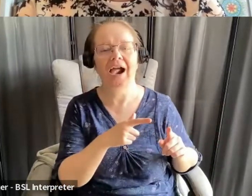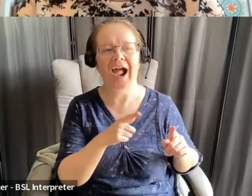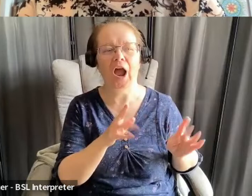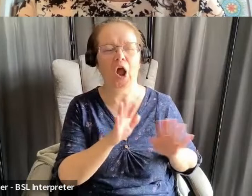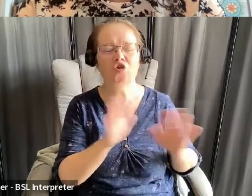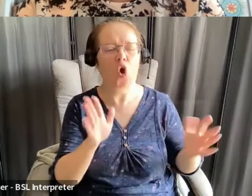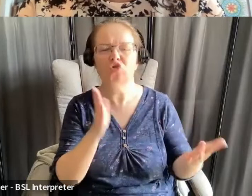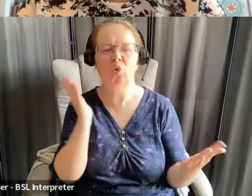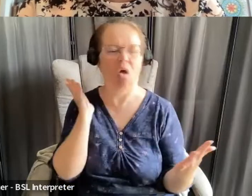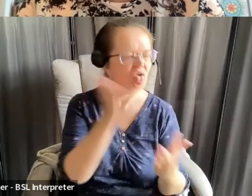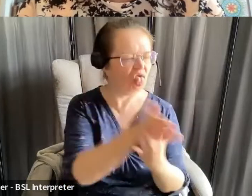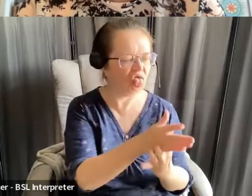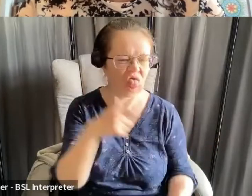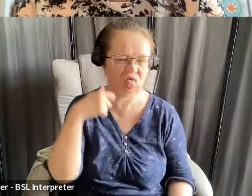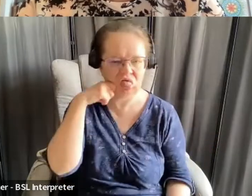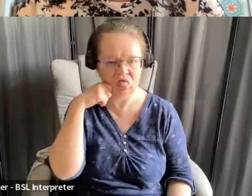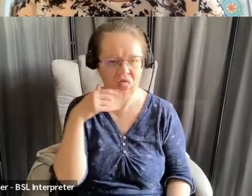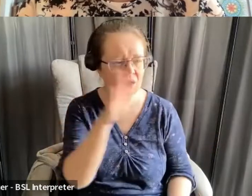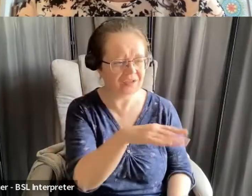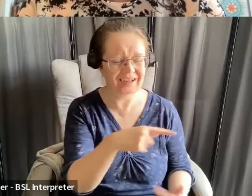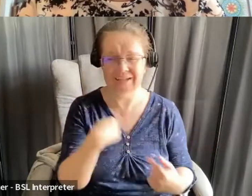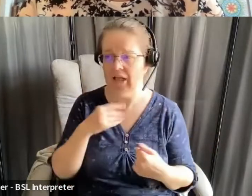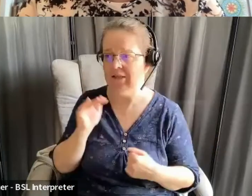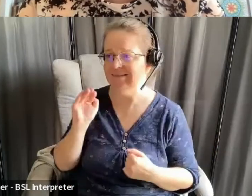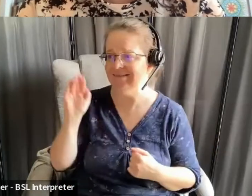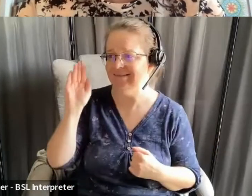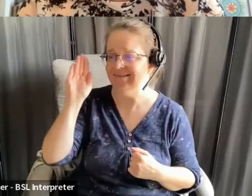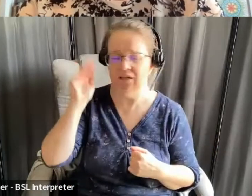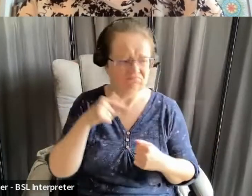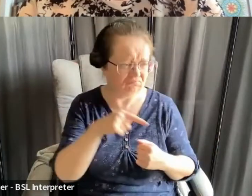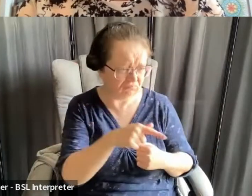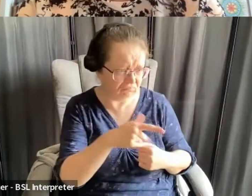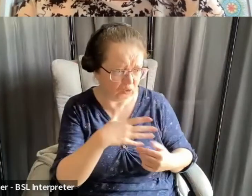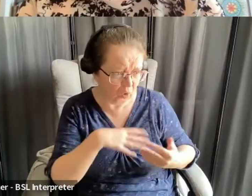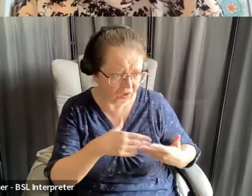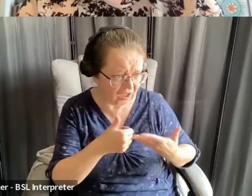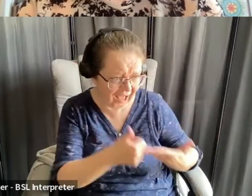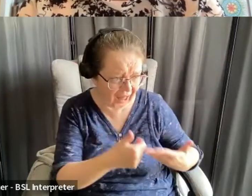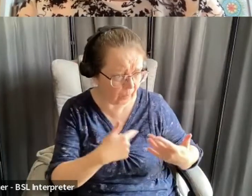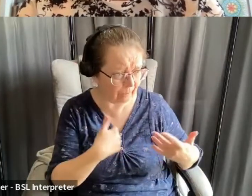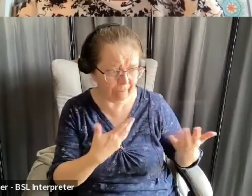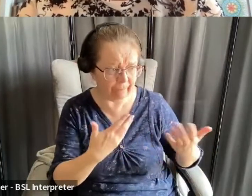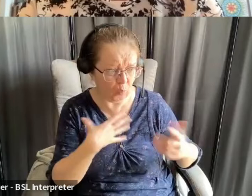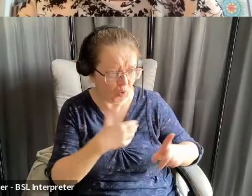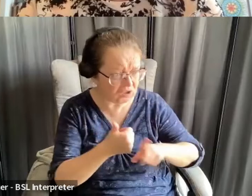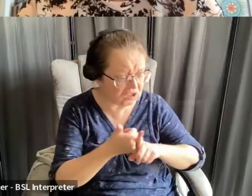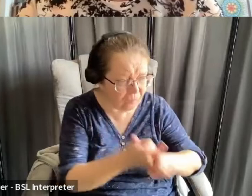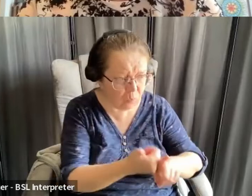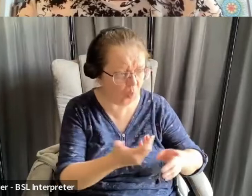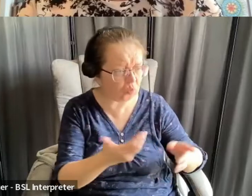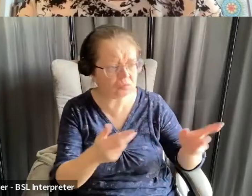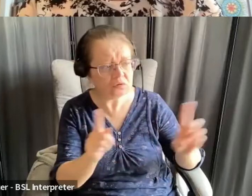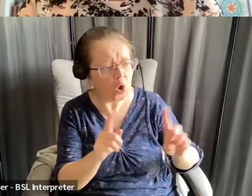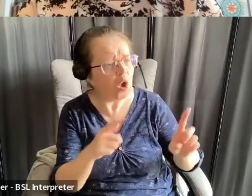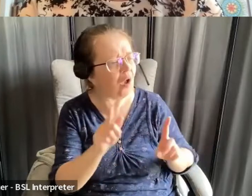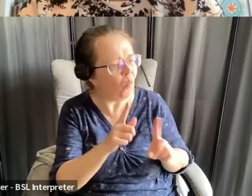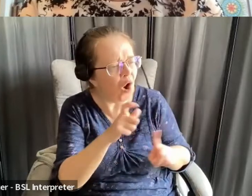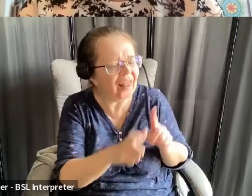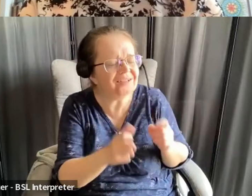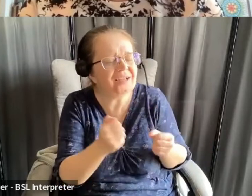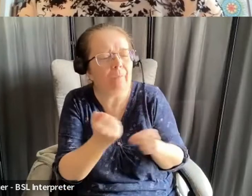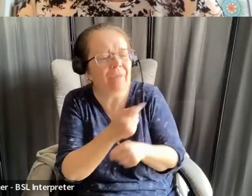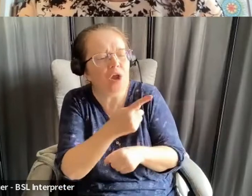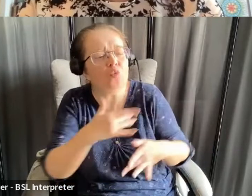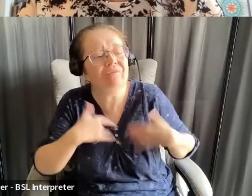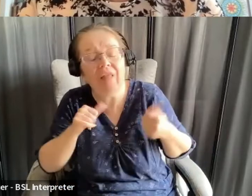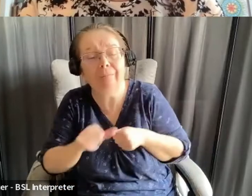but actually saying, I want to help. Can I lend an ear? You know, do you want a hug? Whatever it might be, you know, what can I do to make you feel